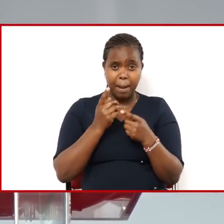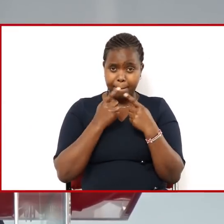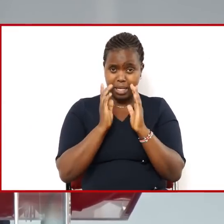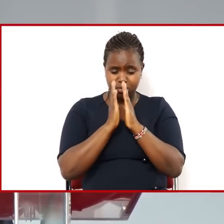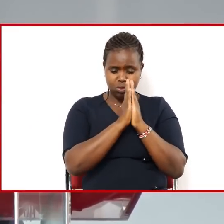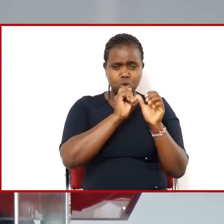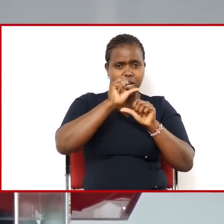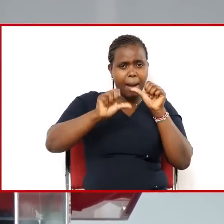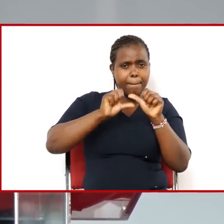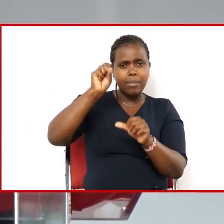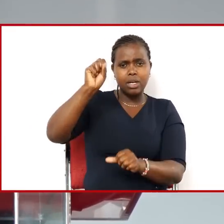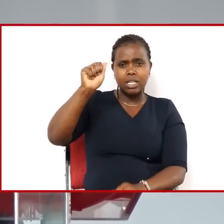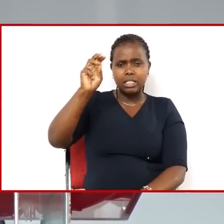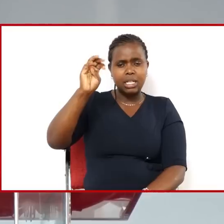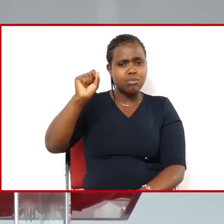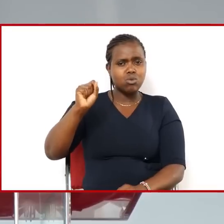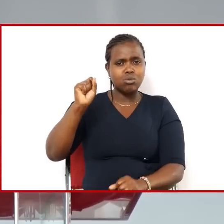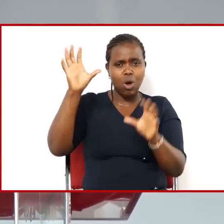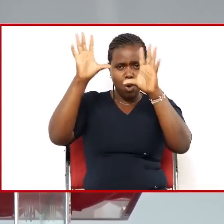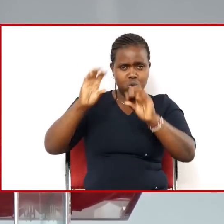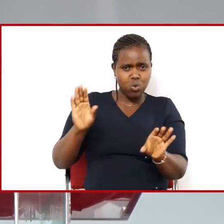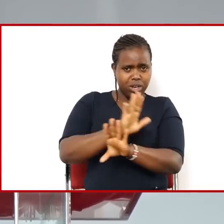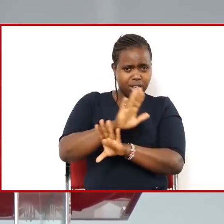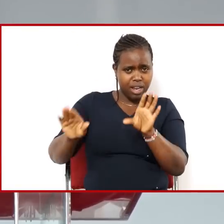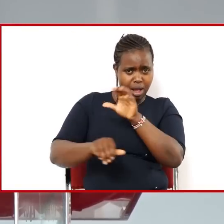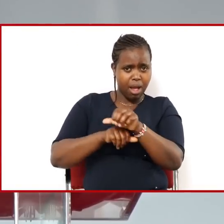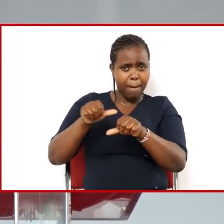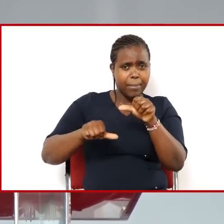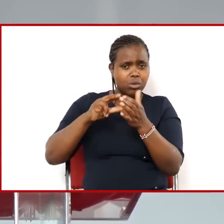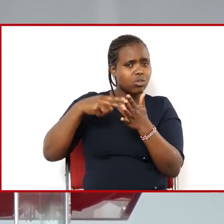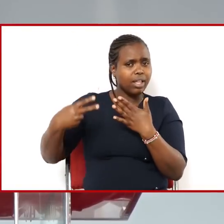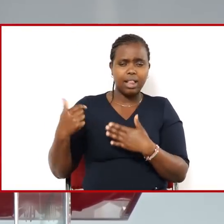But the story of Samson does not conclude with his failure.